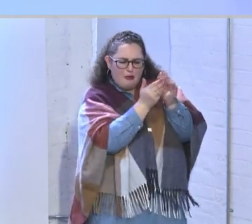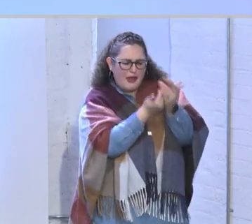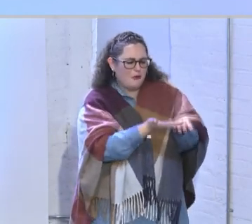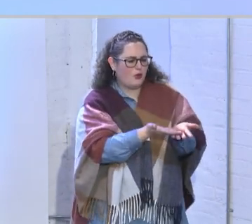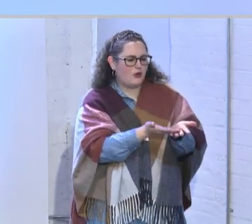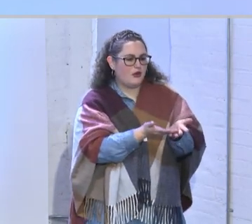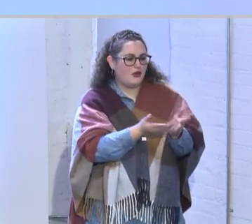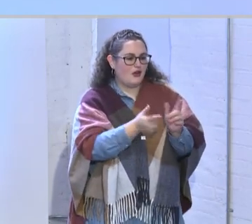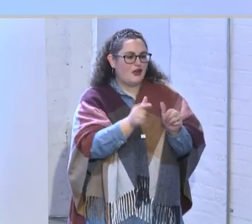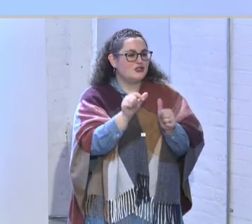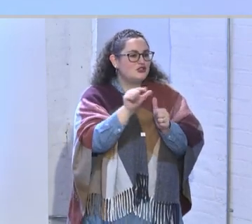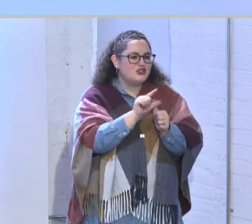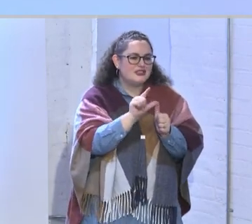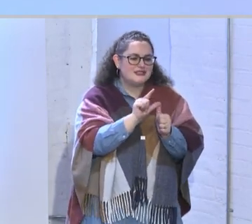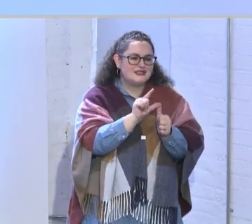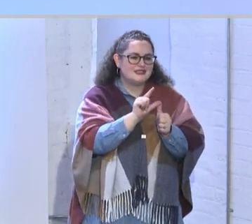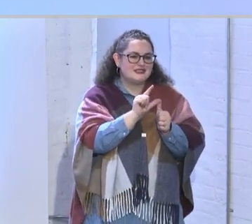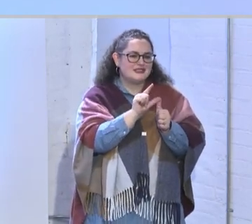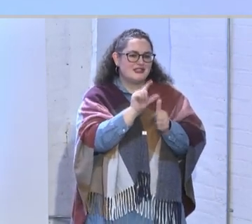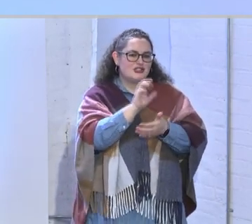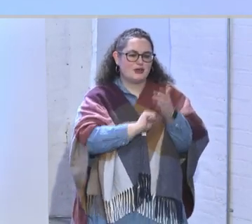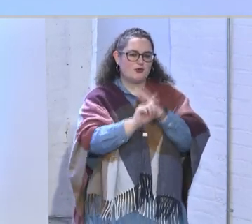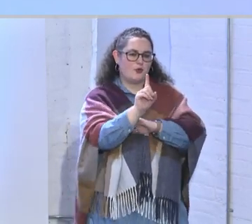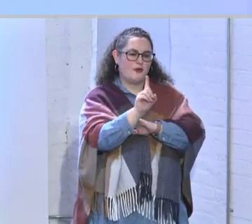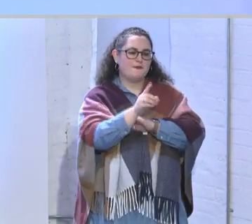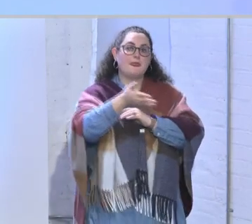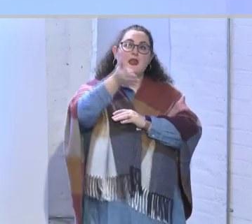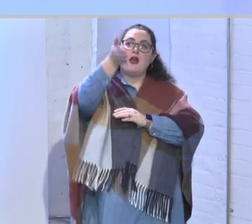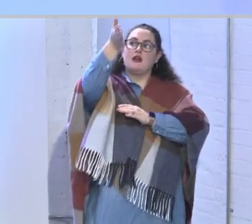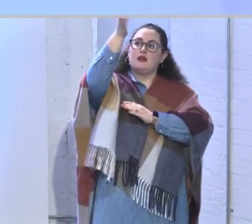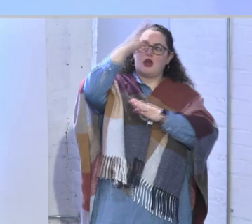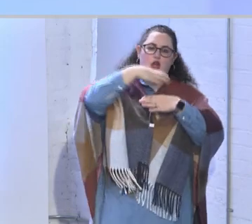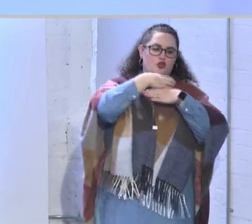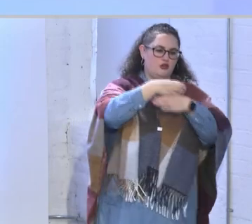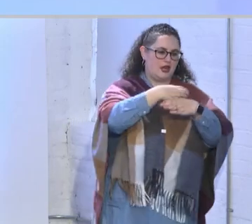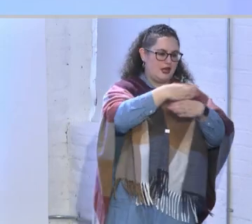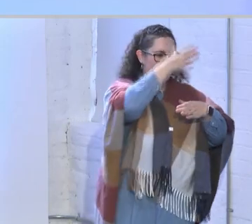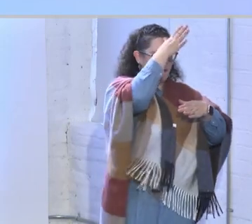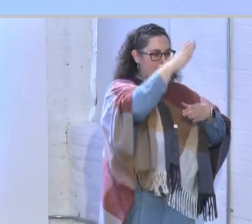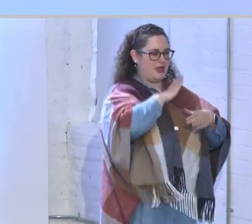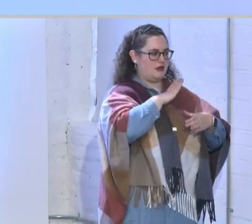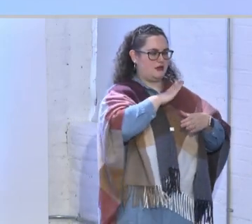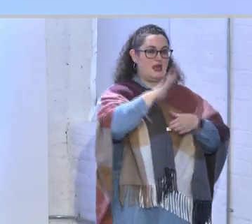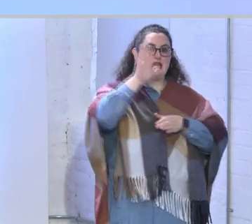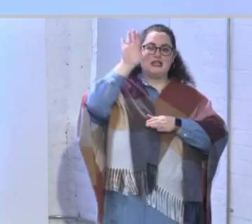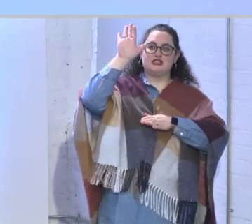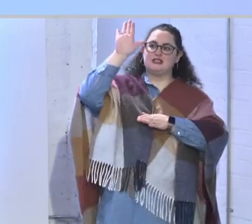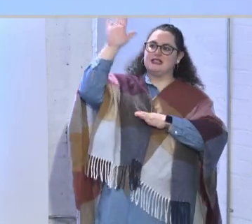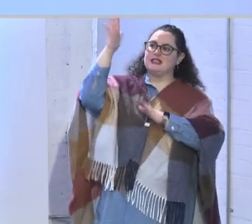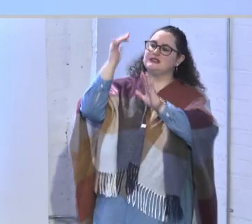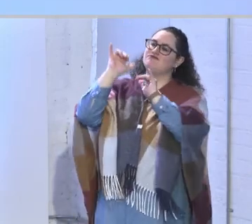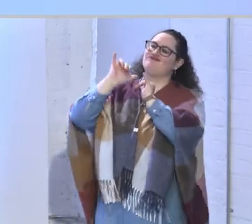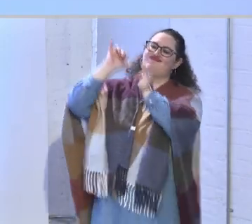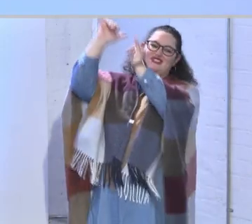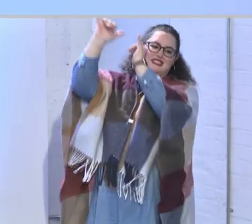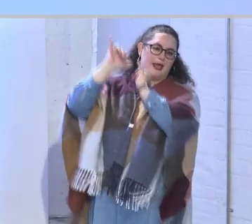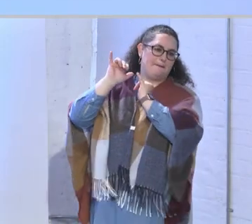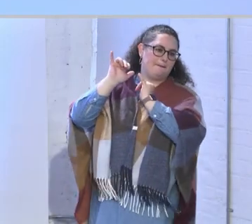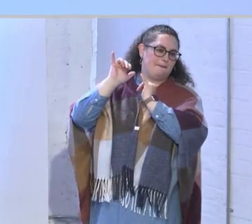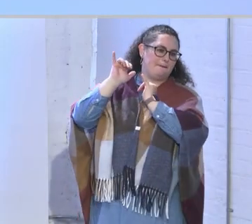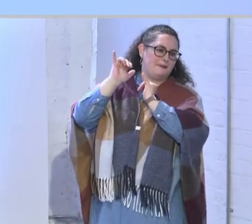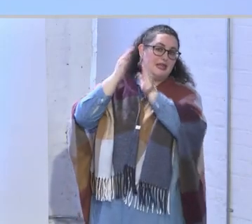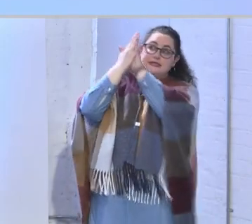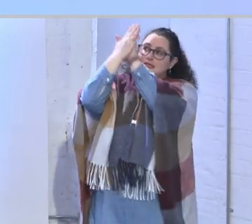1, so God created man in his own image. In the image of God created he him. And I don't mean this as a